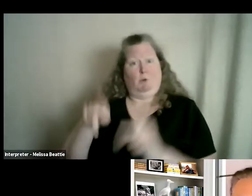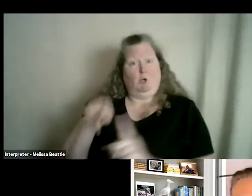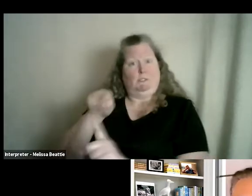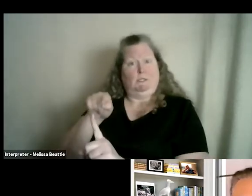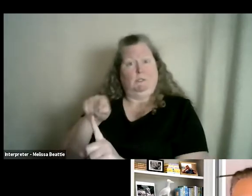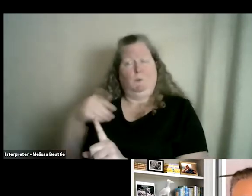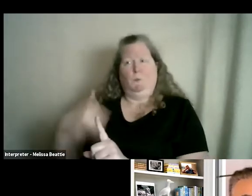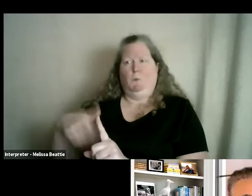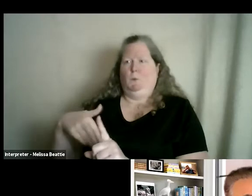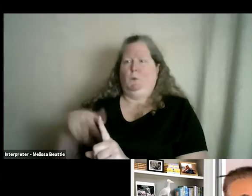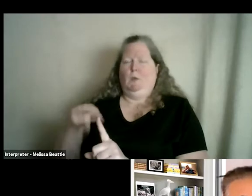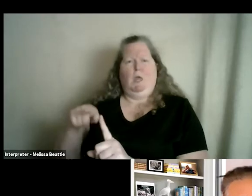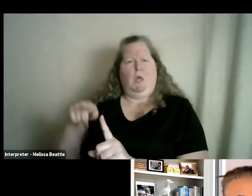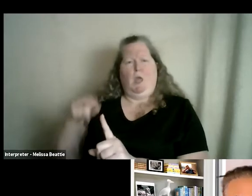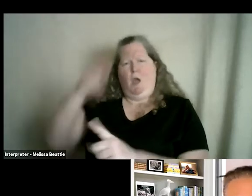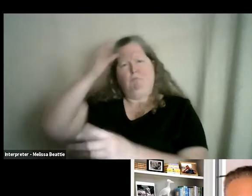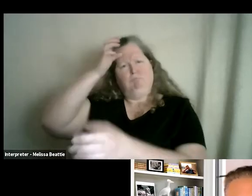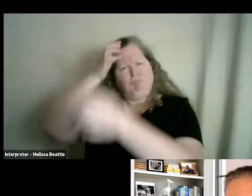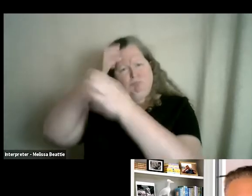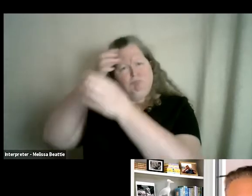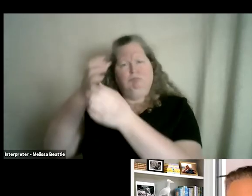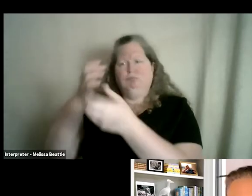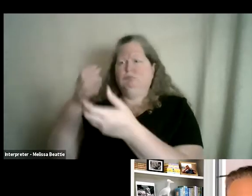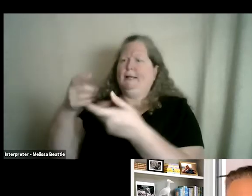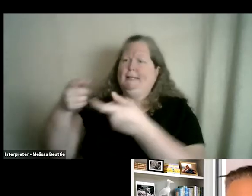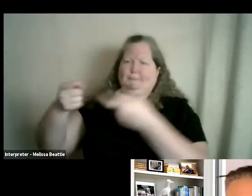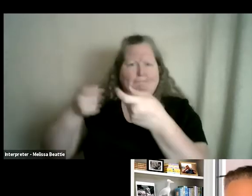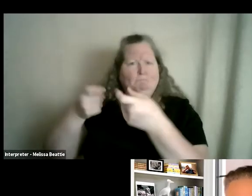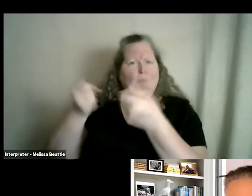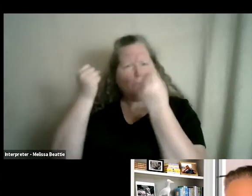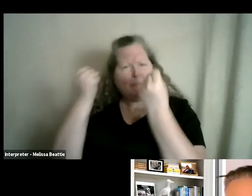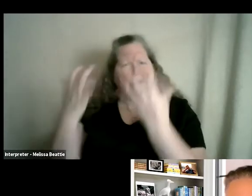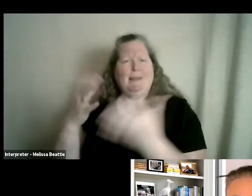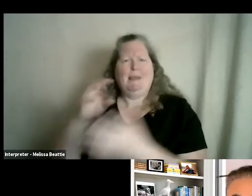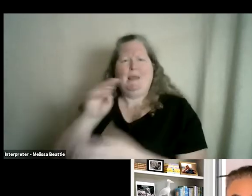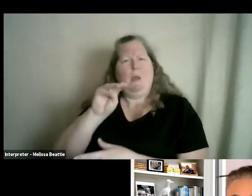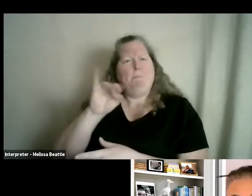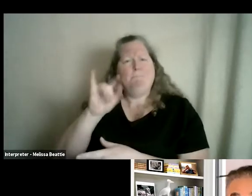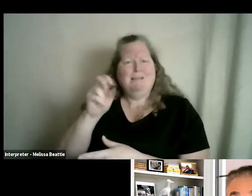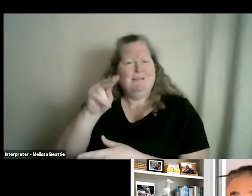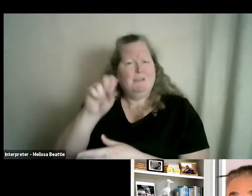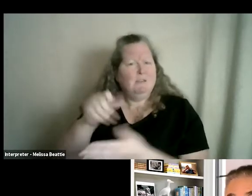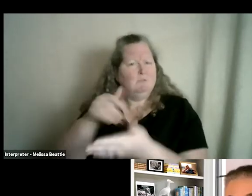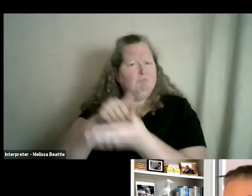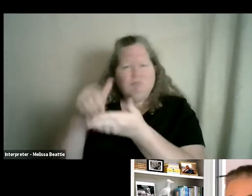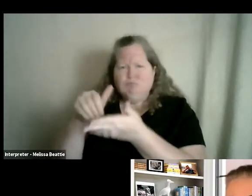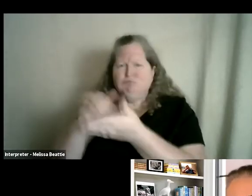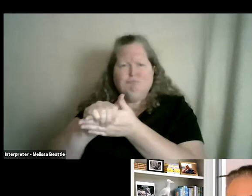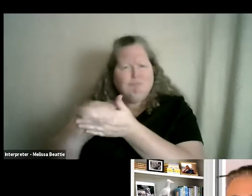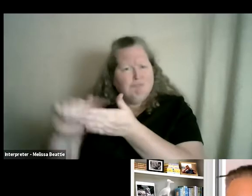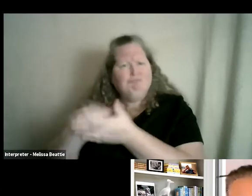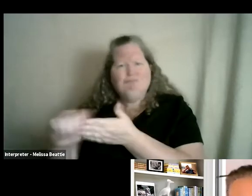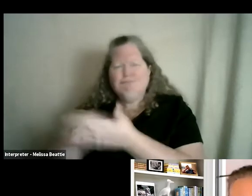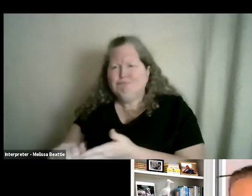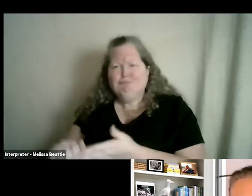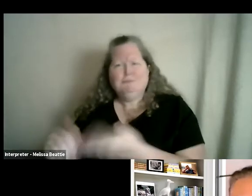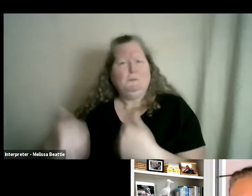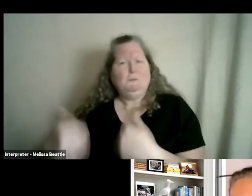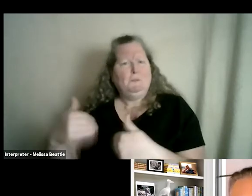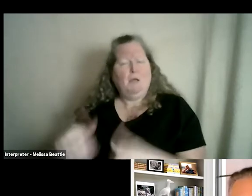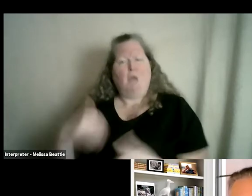of many millions of dollars and out there doing all of these things, relatively a young